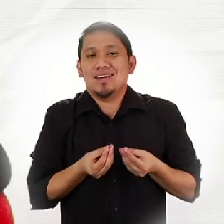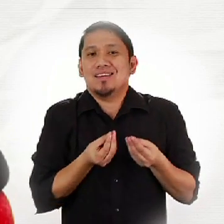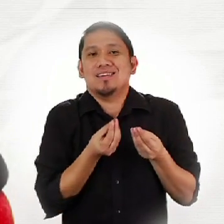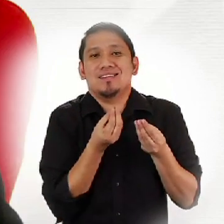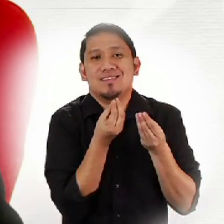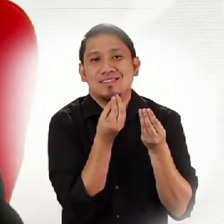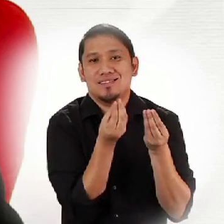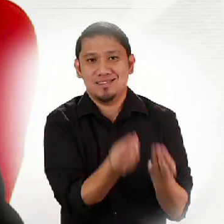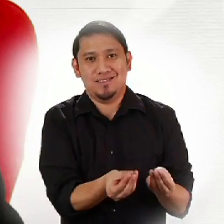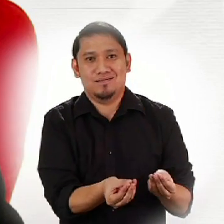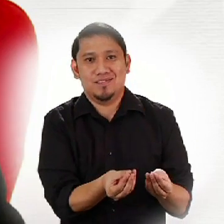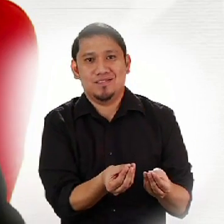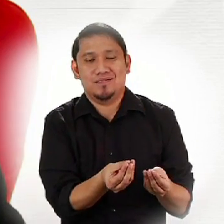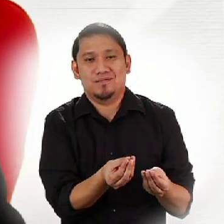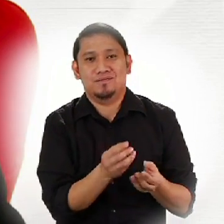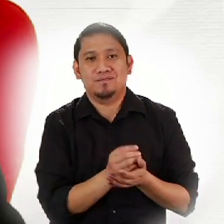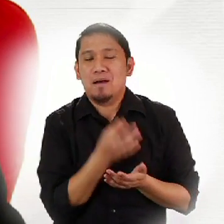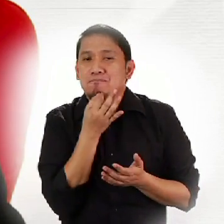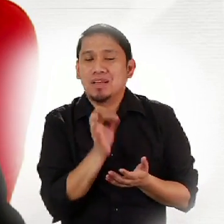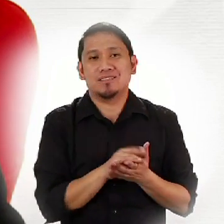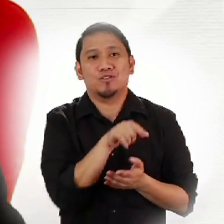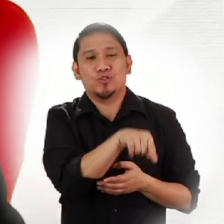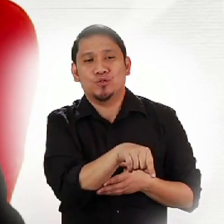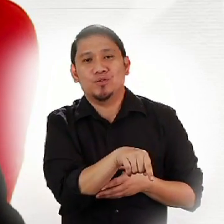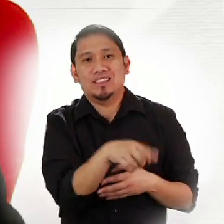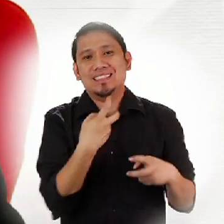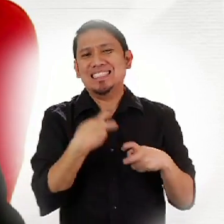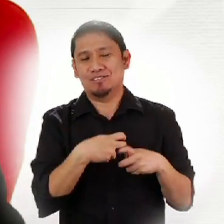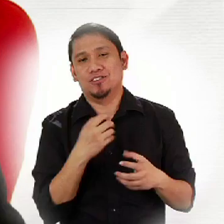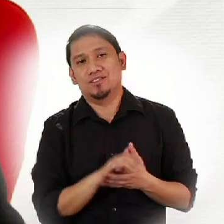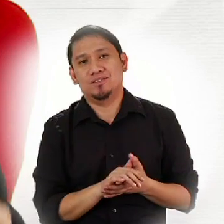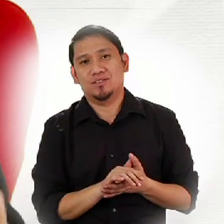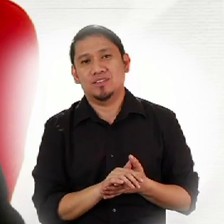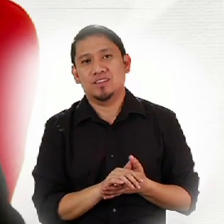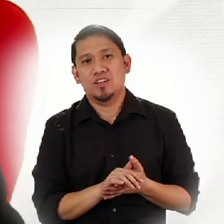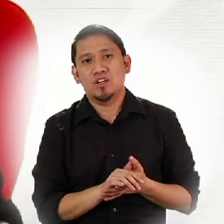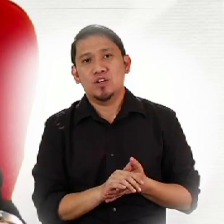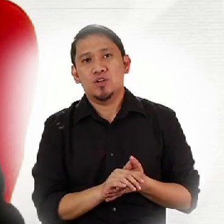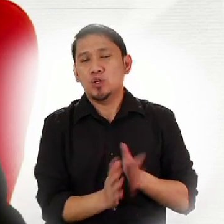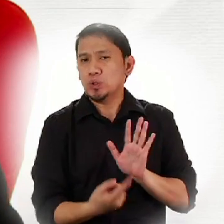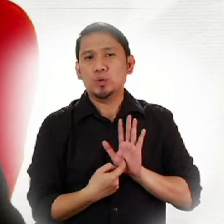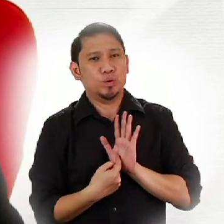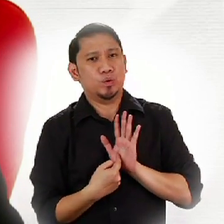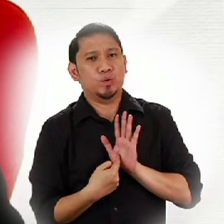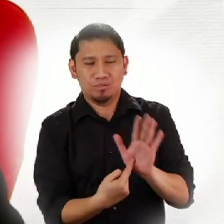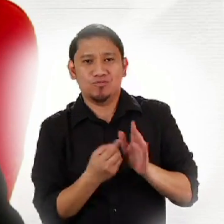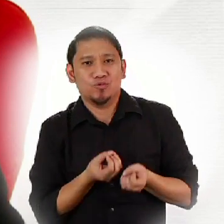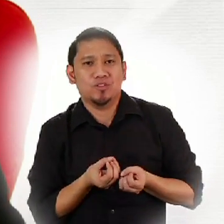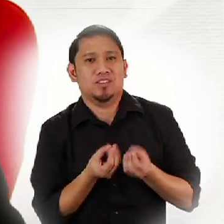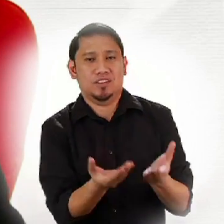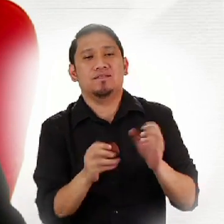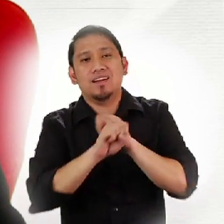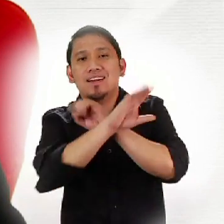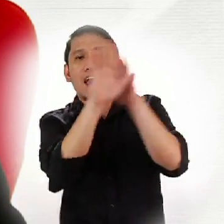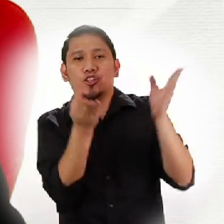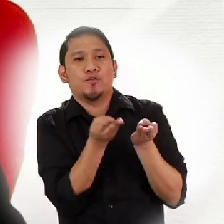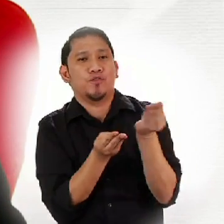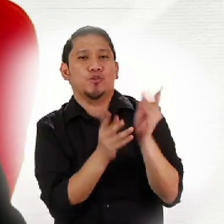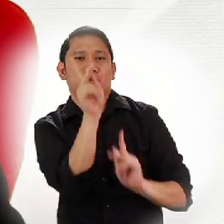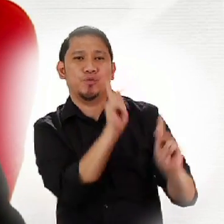salt? It is difficult enough to shed light on a few people who